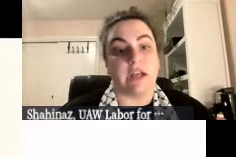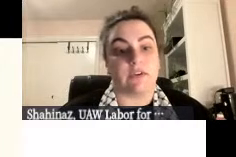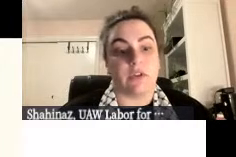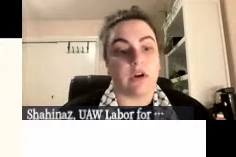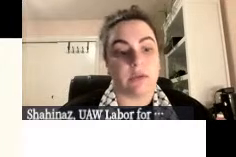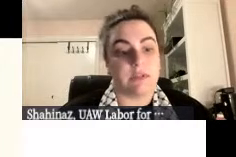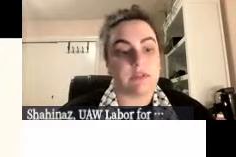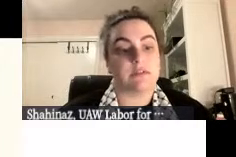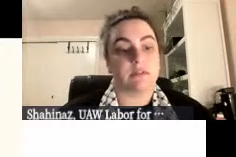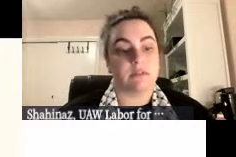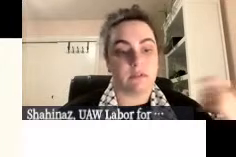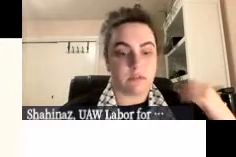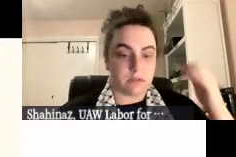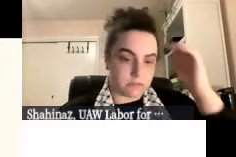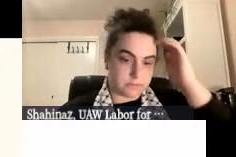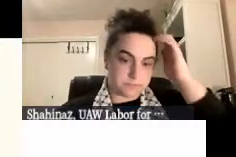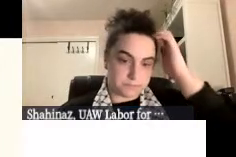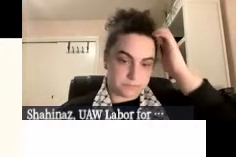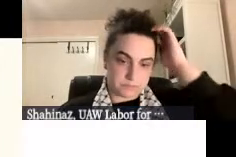and ethical arguments.